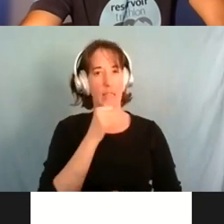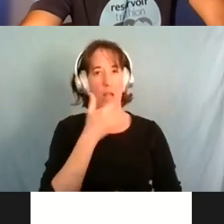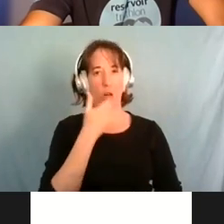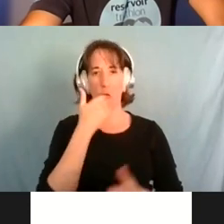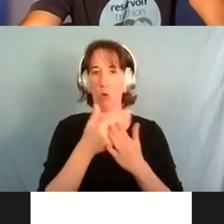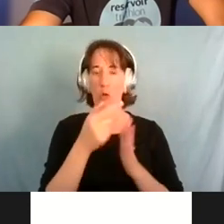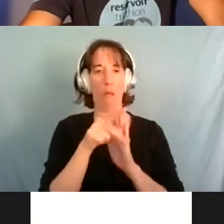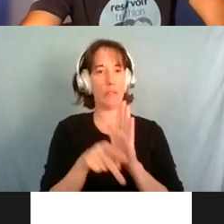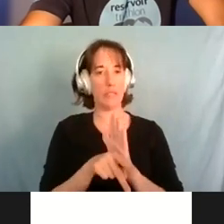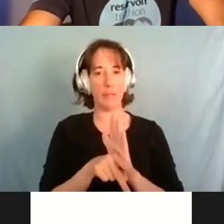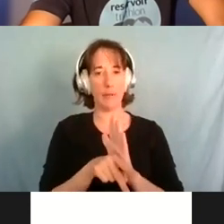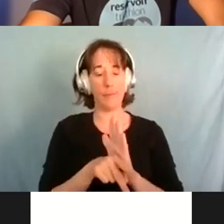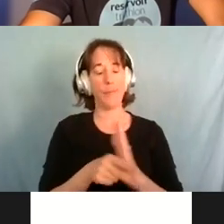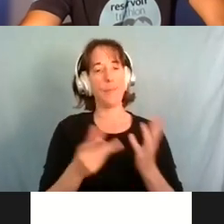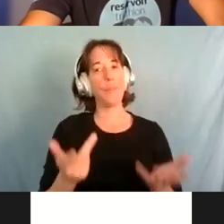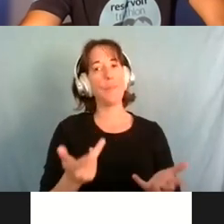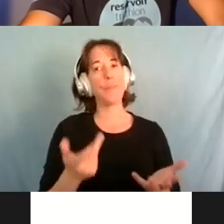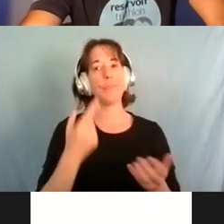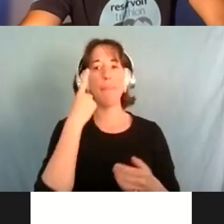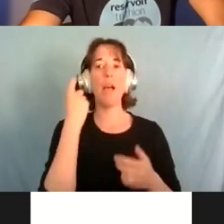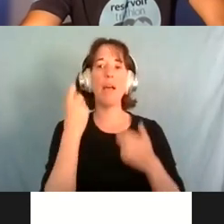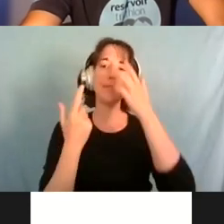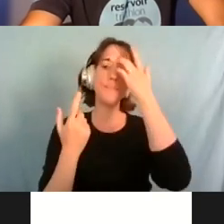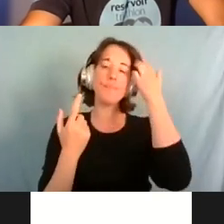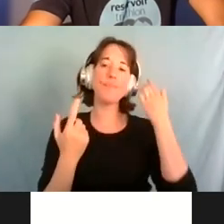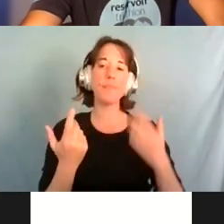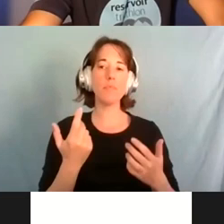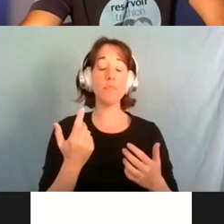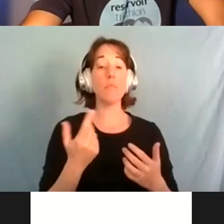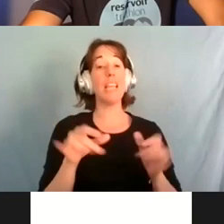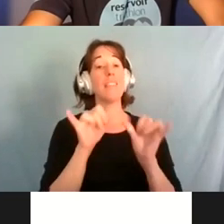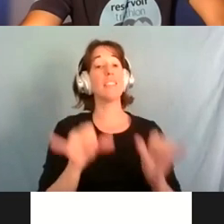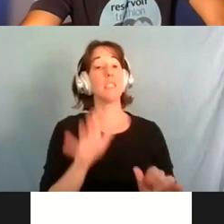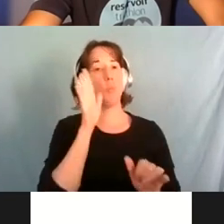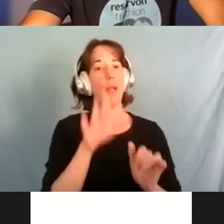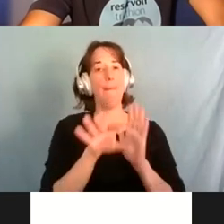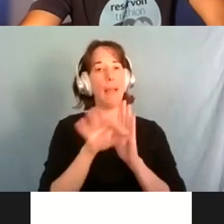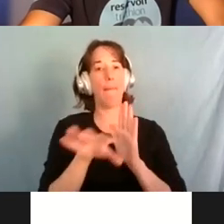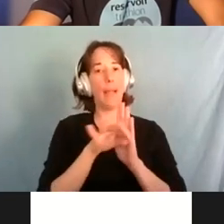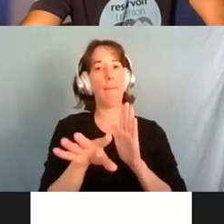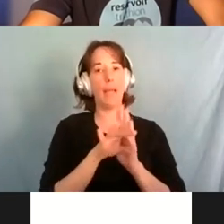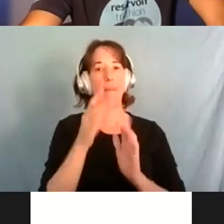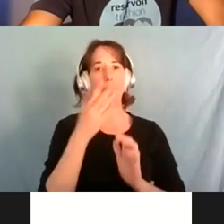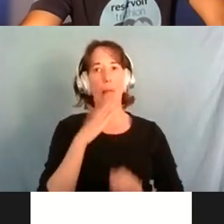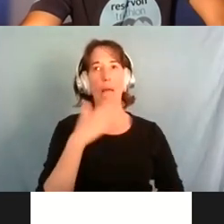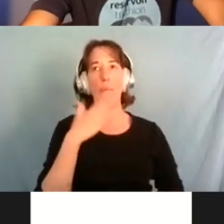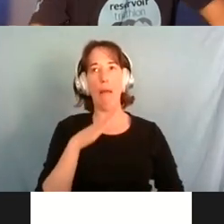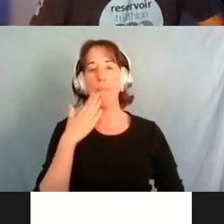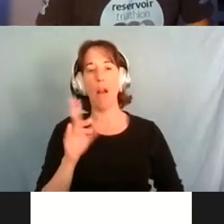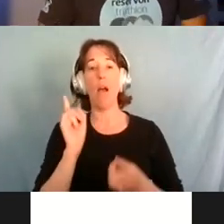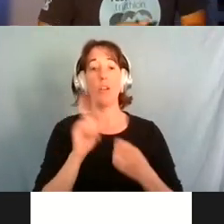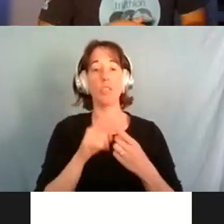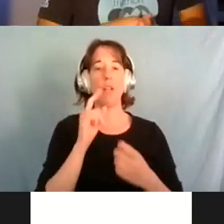because it'll keep on making bad choices until it learns that those choices were